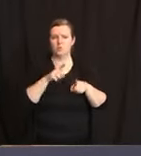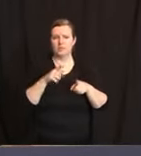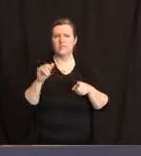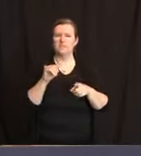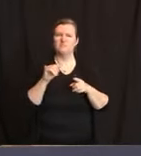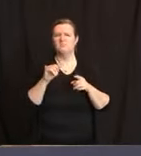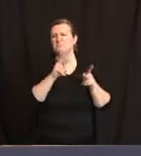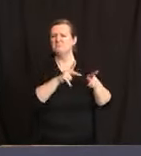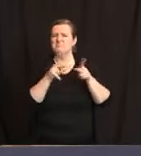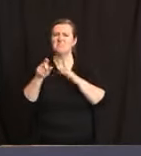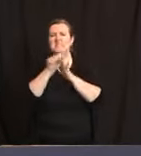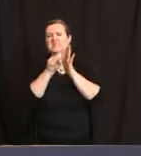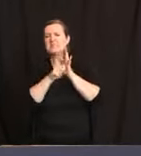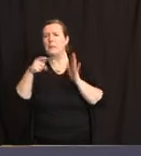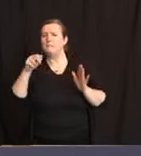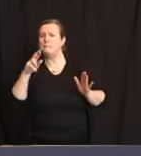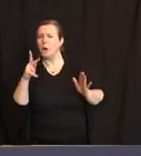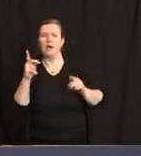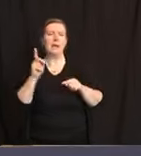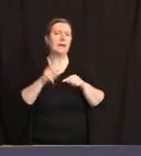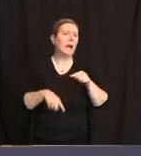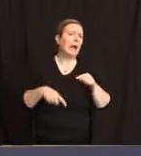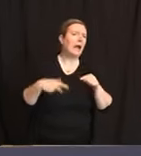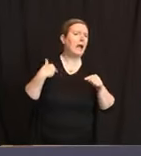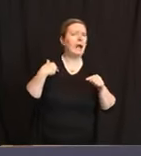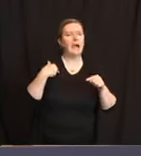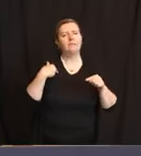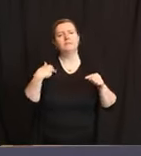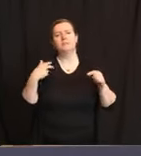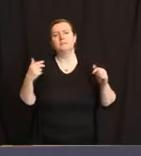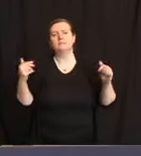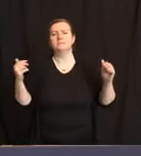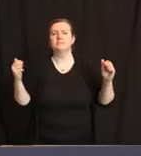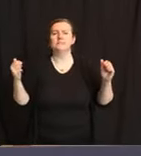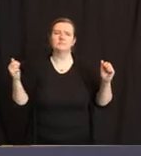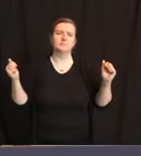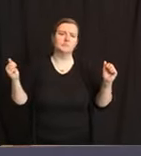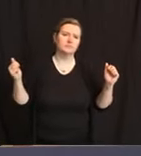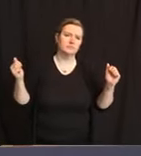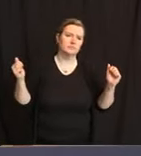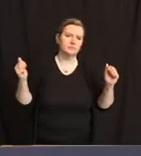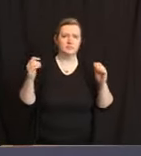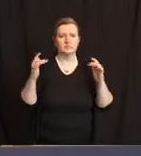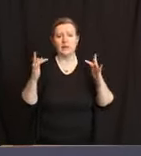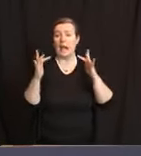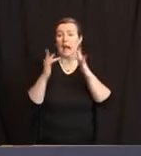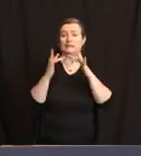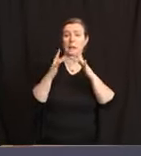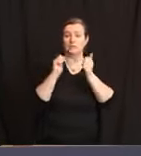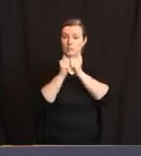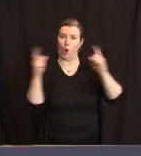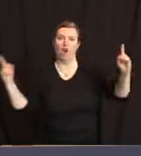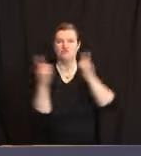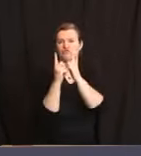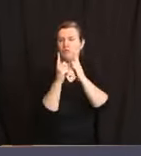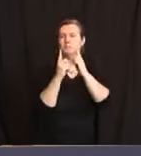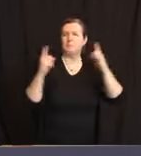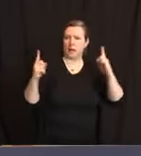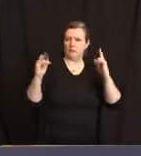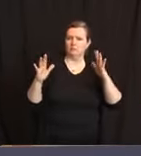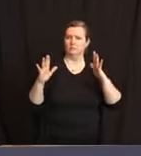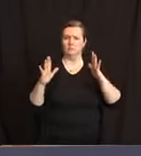which is you can't have organized or contact sports. This has been communicated to the town, and we will follow up if they have any